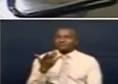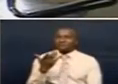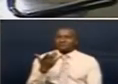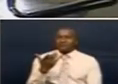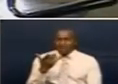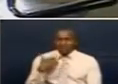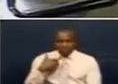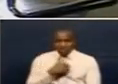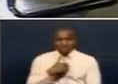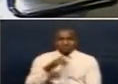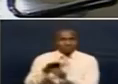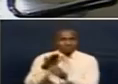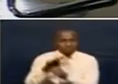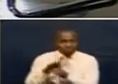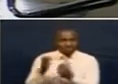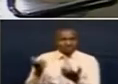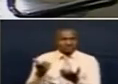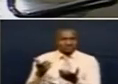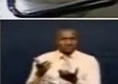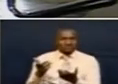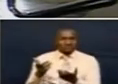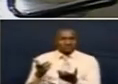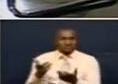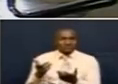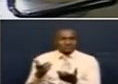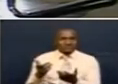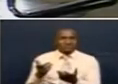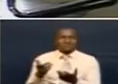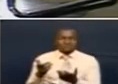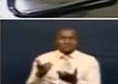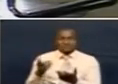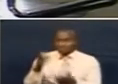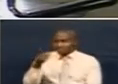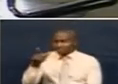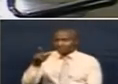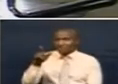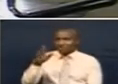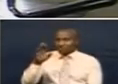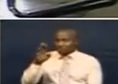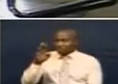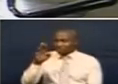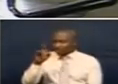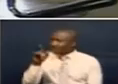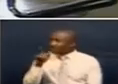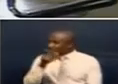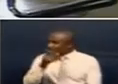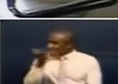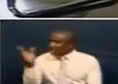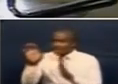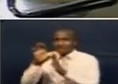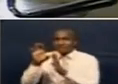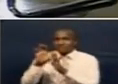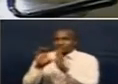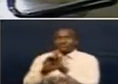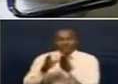amending the constitution. What is the hope and jubilee then? Tell us the hope. Apart from the bridge in Buralangi, and that is the constitutional right of any government. So why didn't the